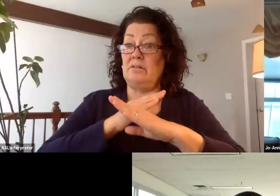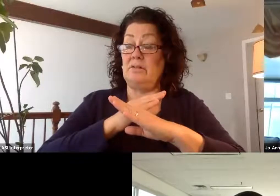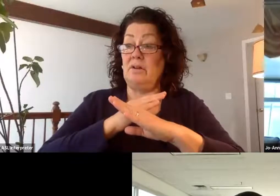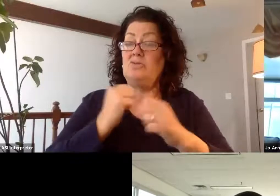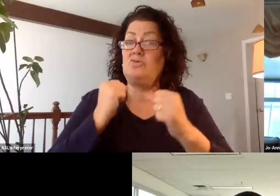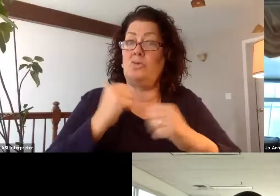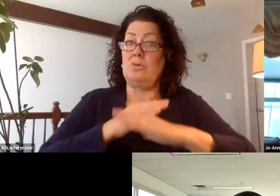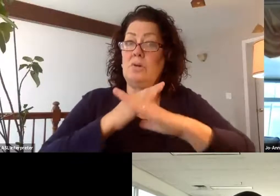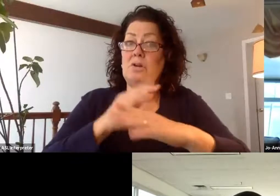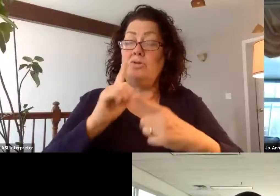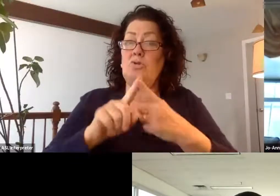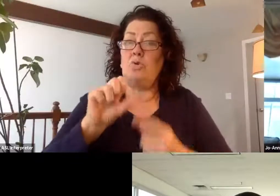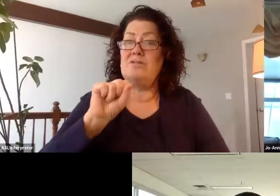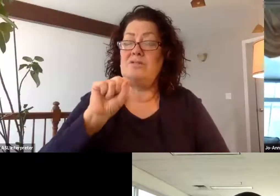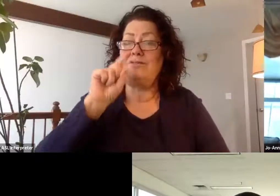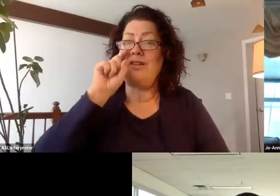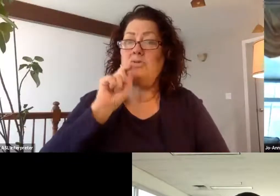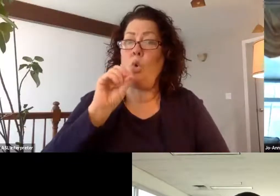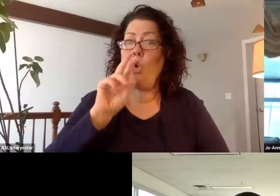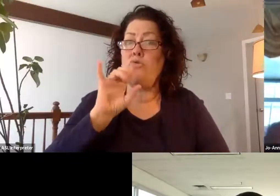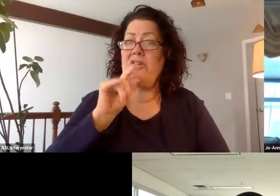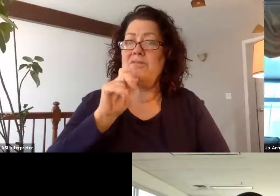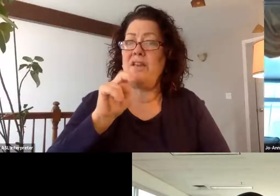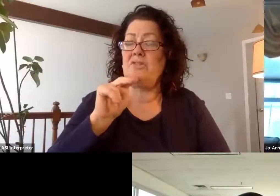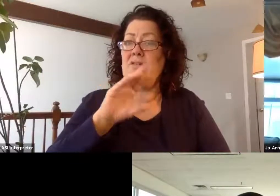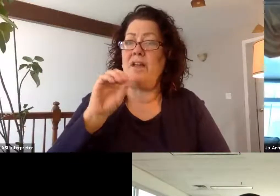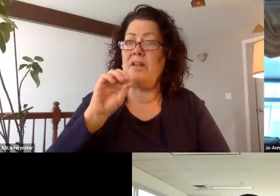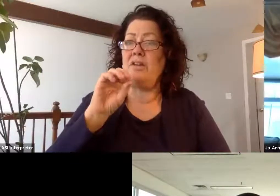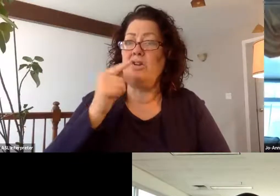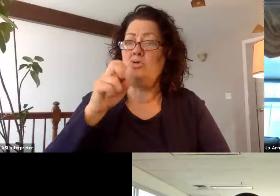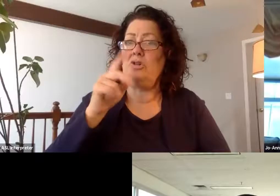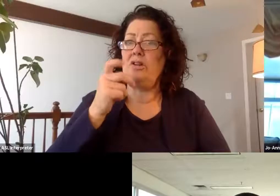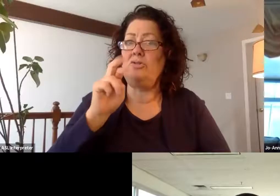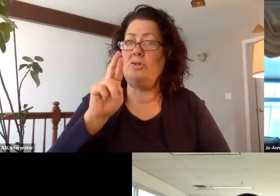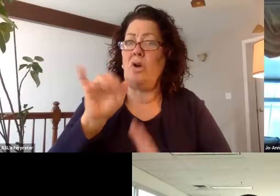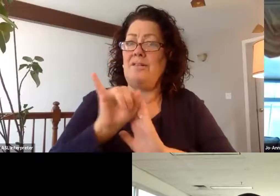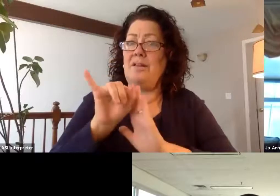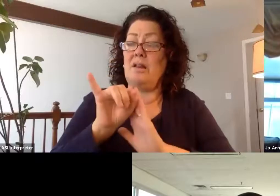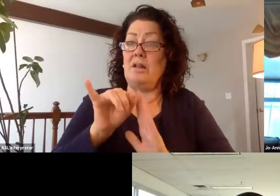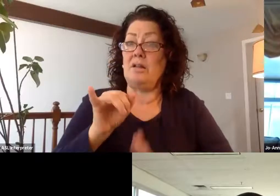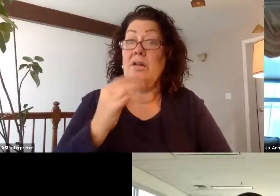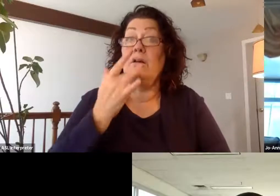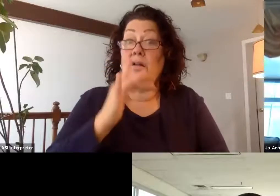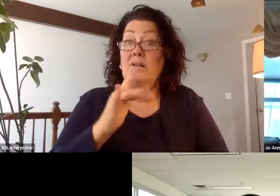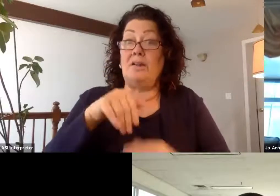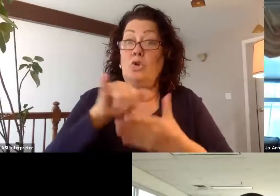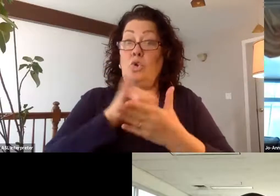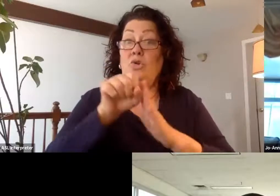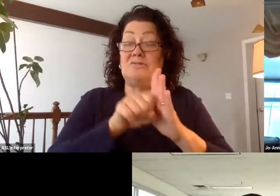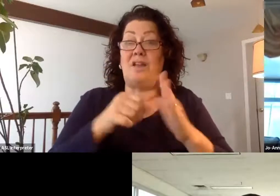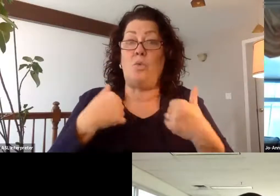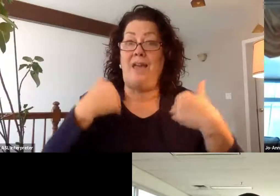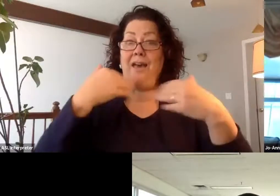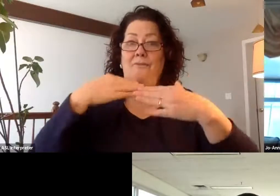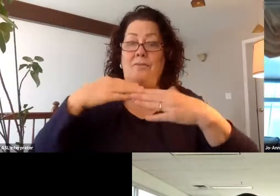protections for sexual orientation and gender identity. You know, fortunately, in New York State, we've had those protections for some